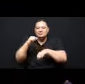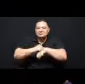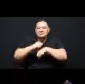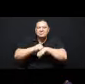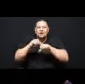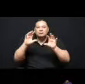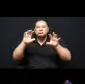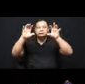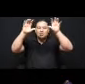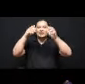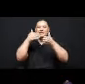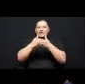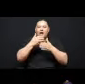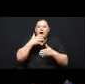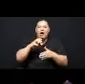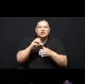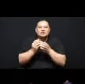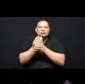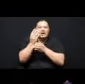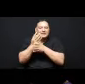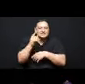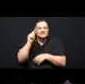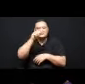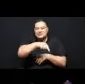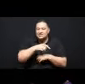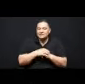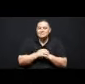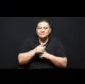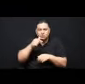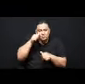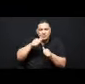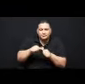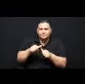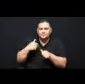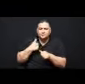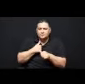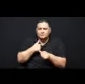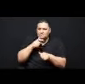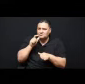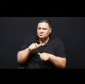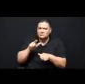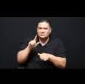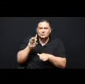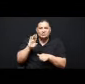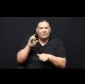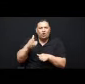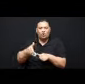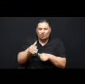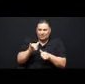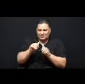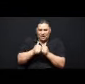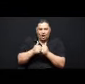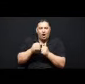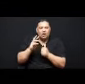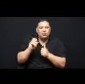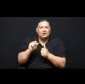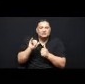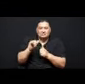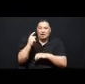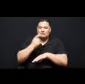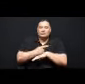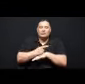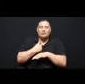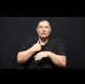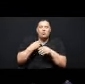remember? We weren't supposed to be there, and that's how it was the day I lost you. You should have been